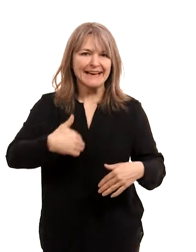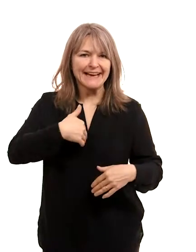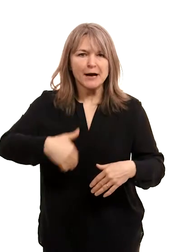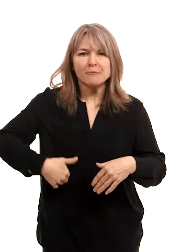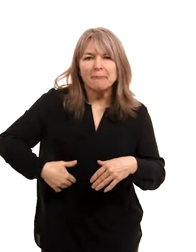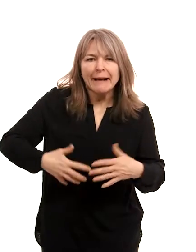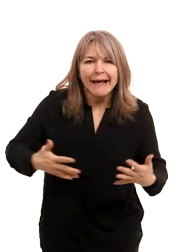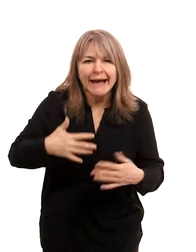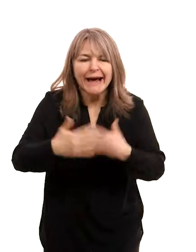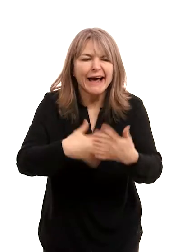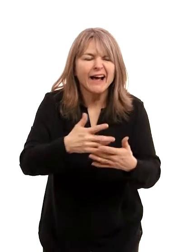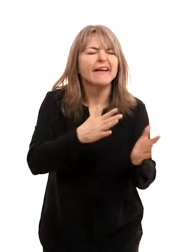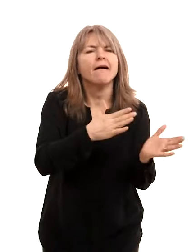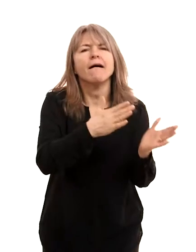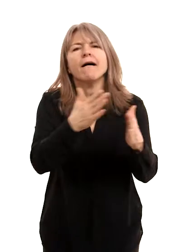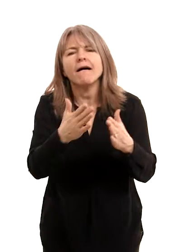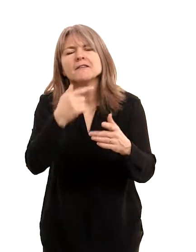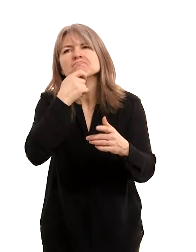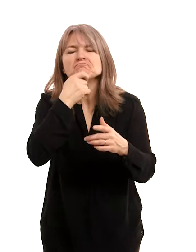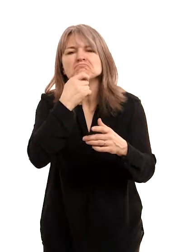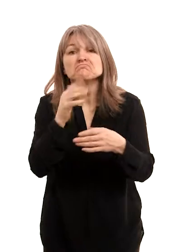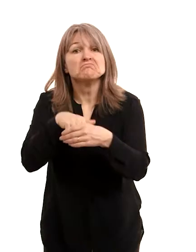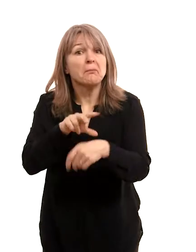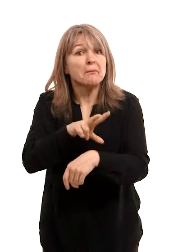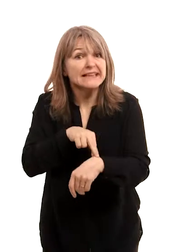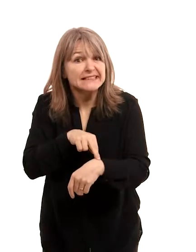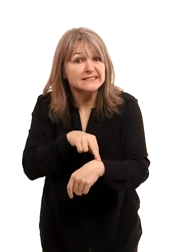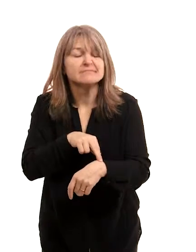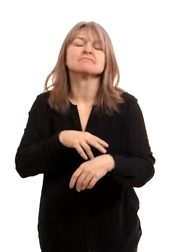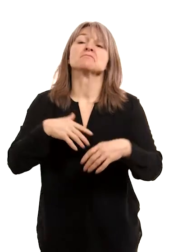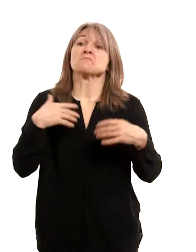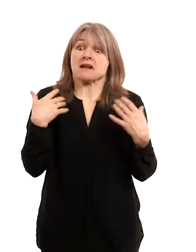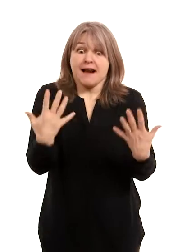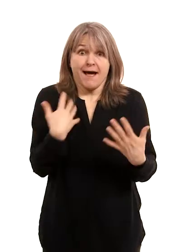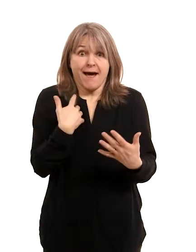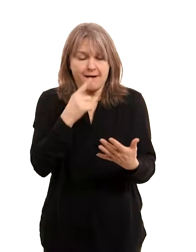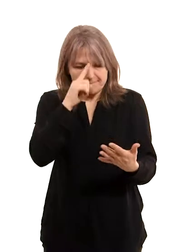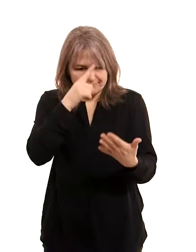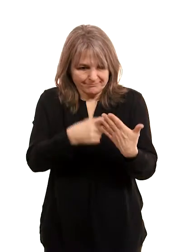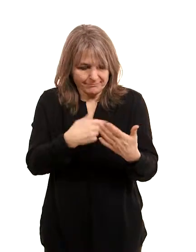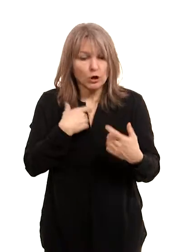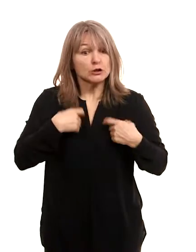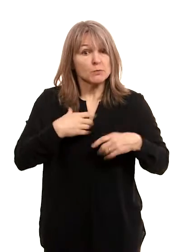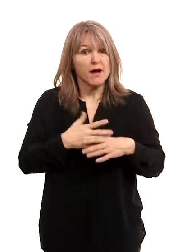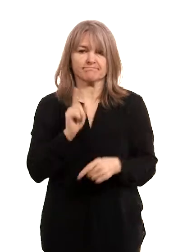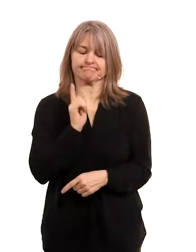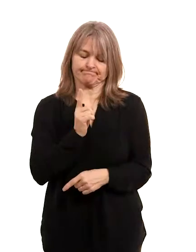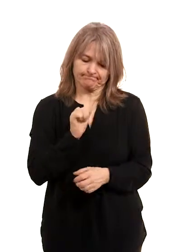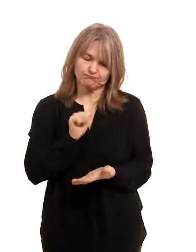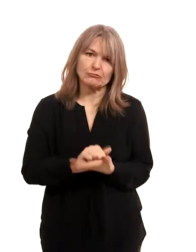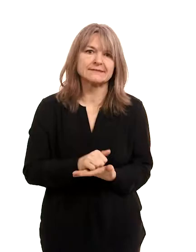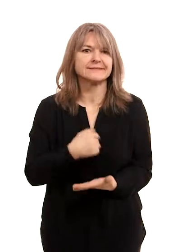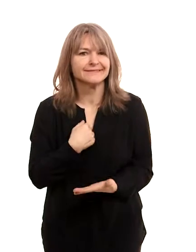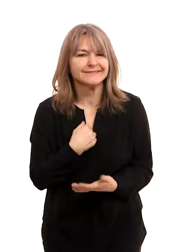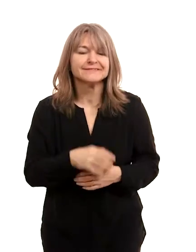But I also thought about the police, but I'm pretty happy with the career choice I've made now. In my spare